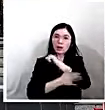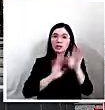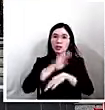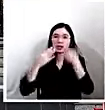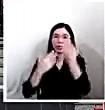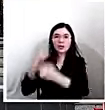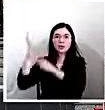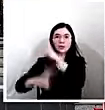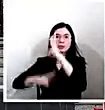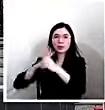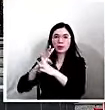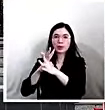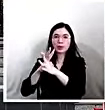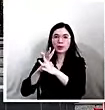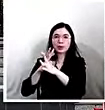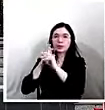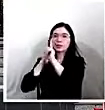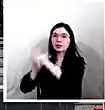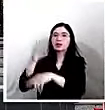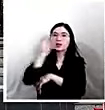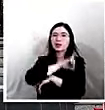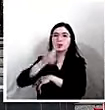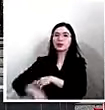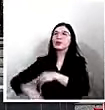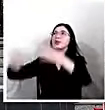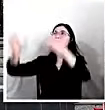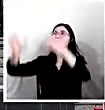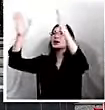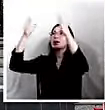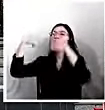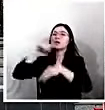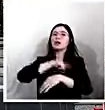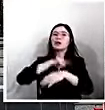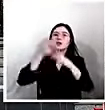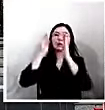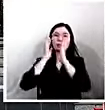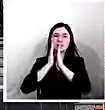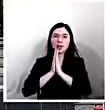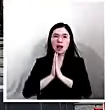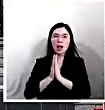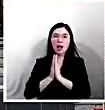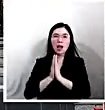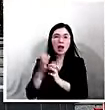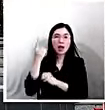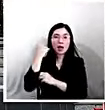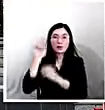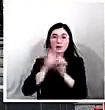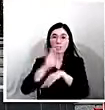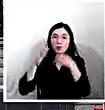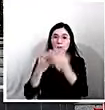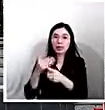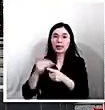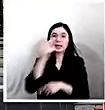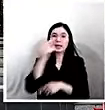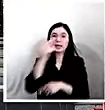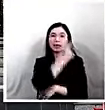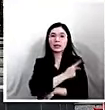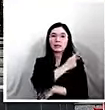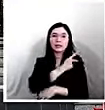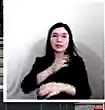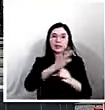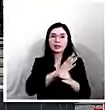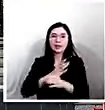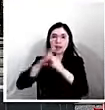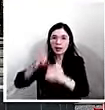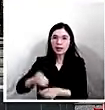pray to the Lord. Lord, hear our prayer. For all in direct patient care, give them strength